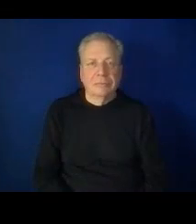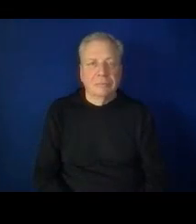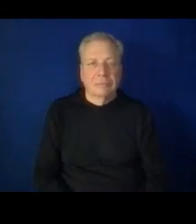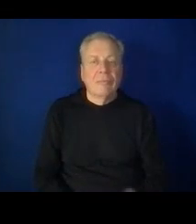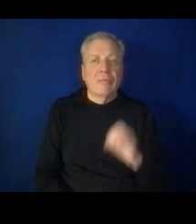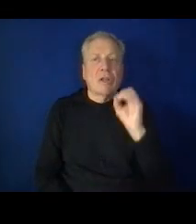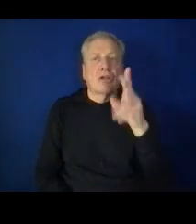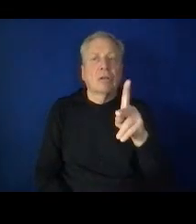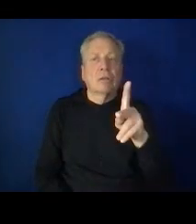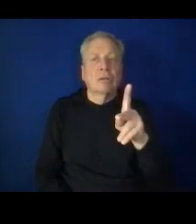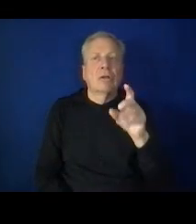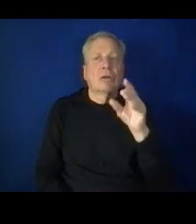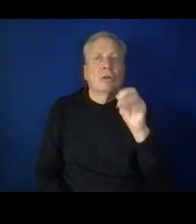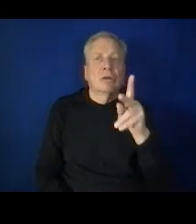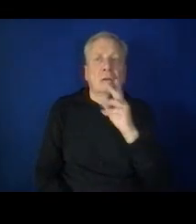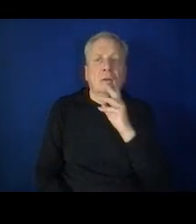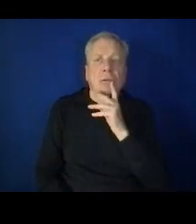Okay, well, oh.